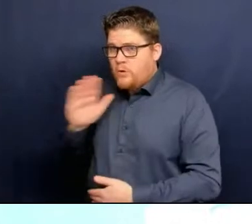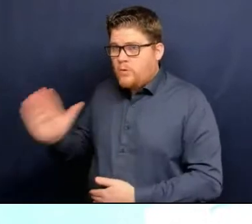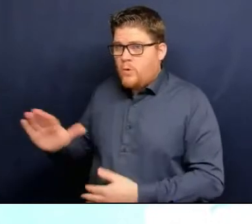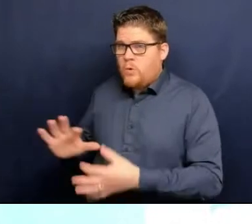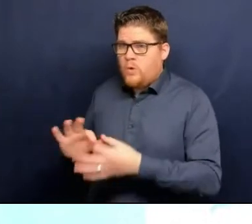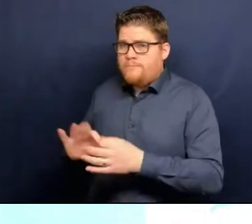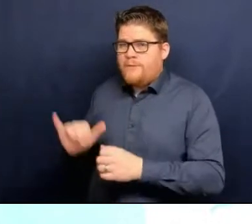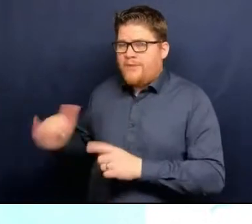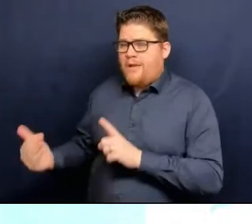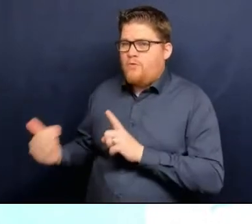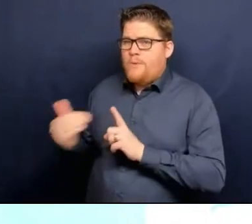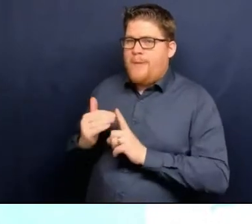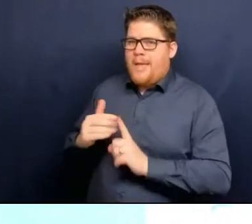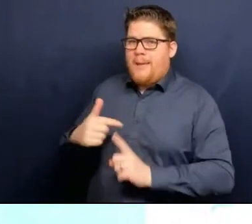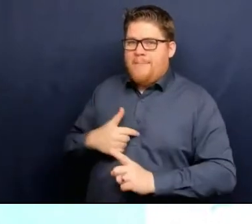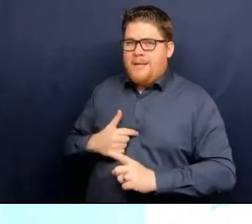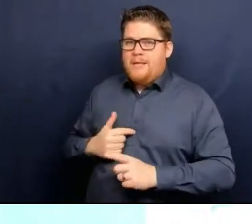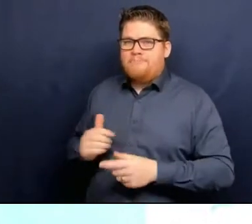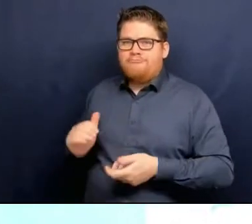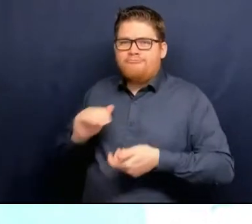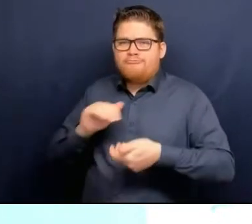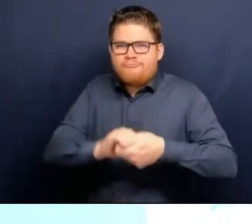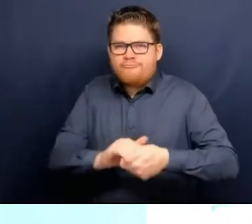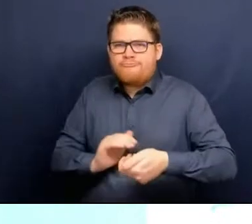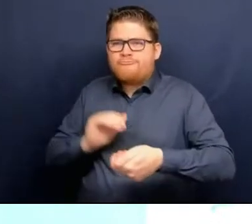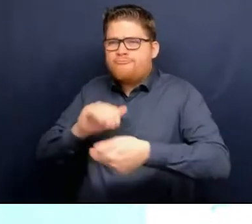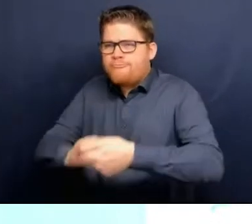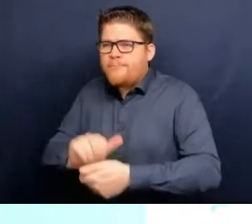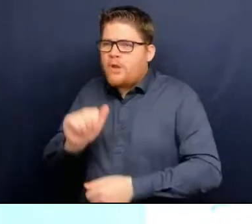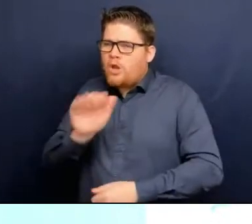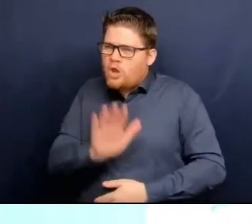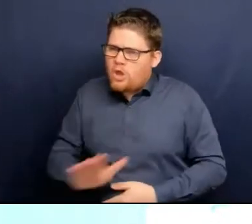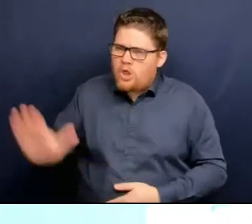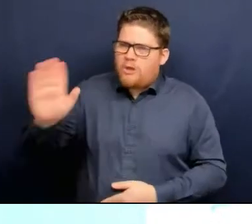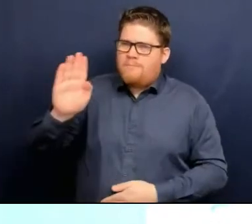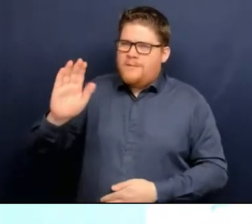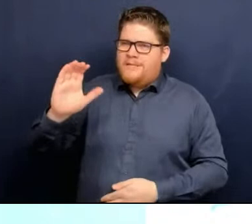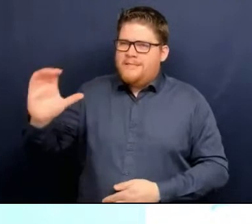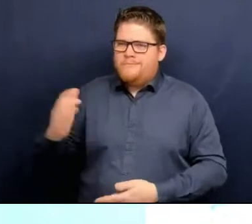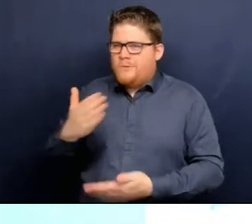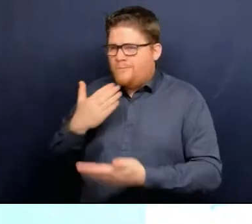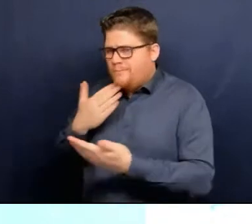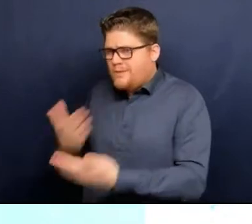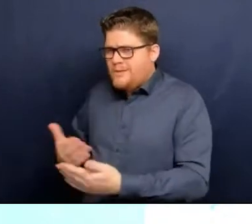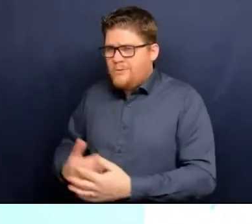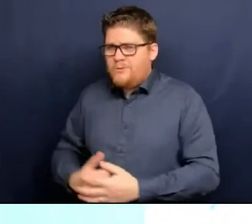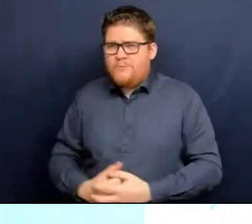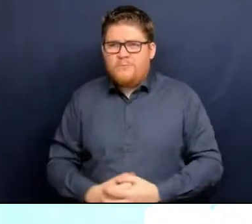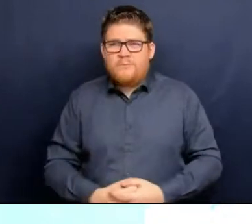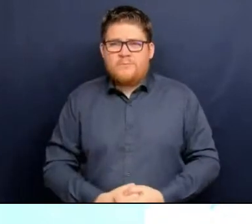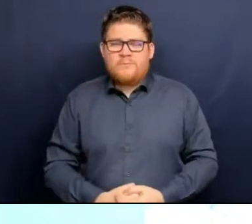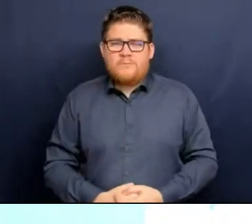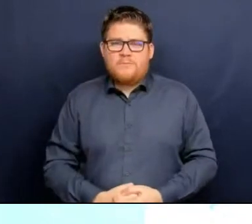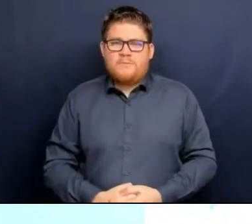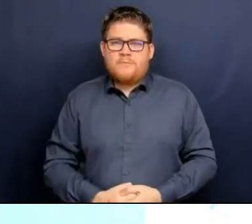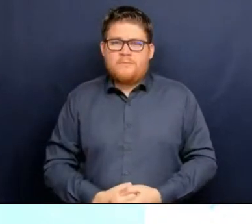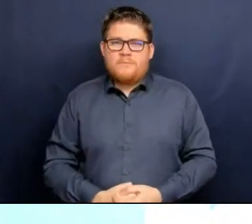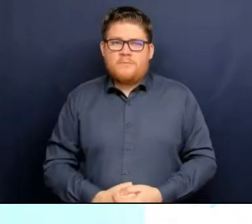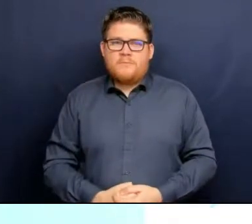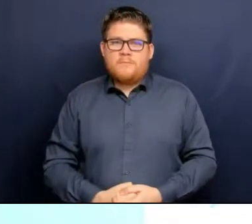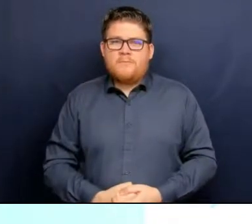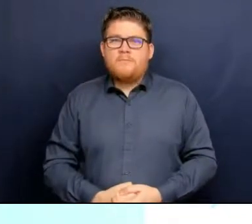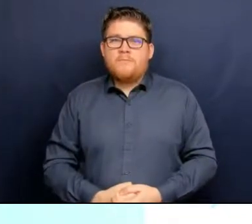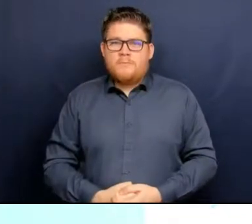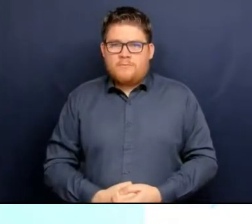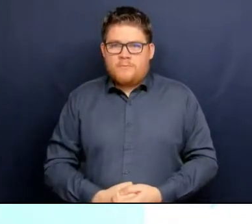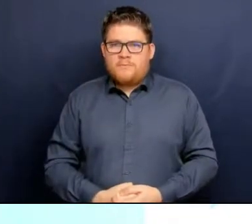5 years with this action plan. I really appreciate your wise words. I'd now like to invite Chief Don Tom. Chief Tom